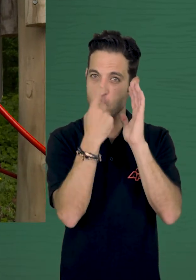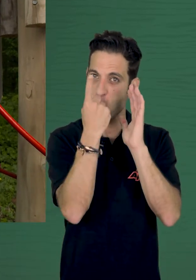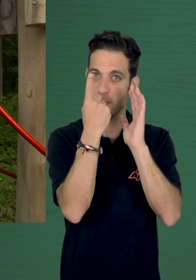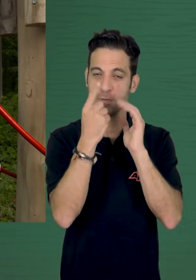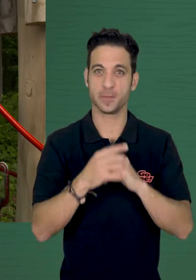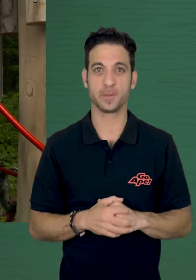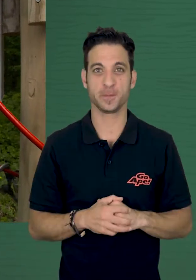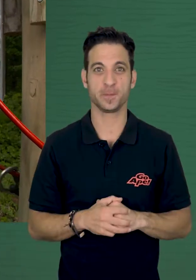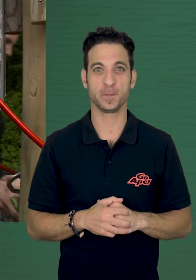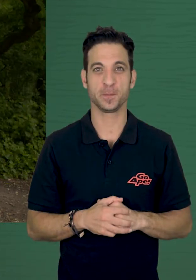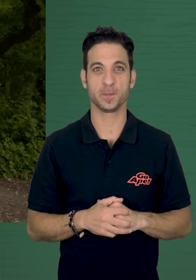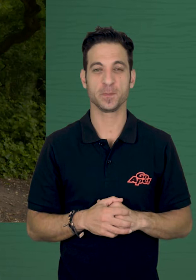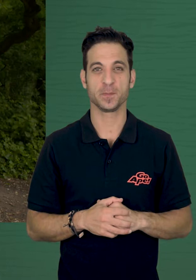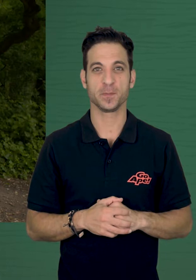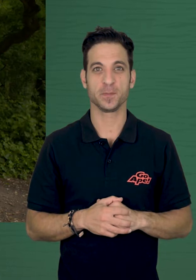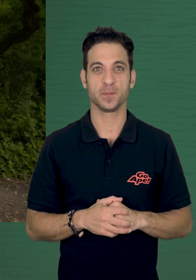time.